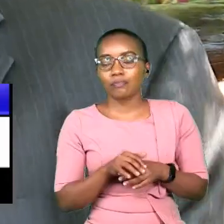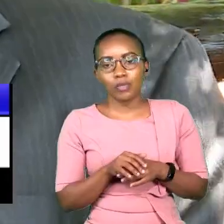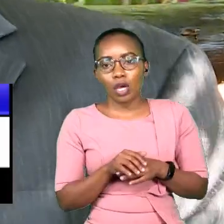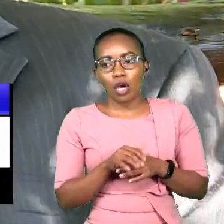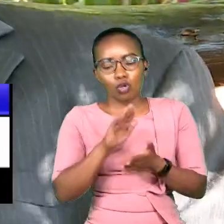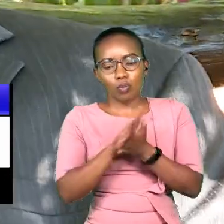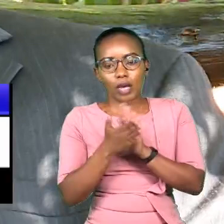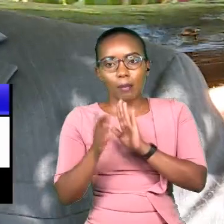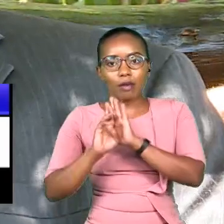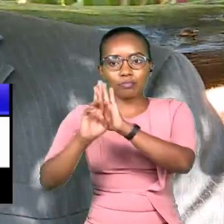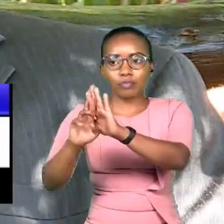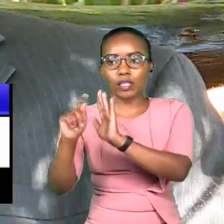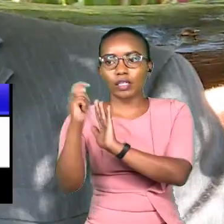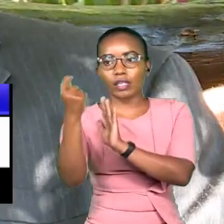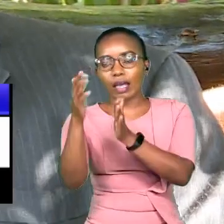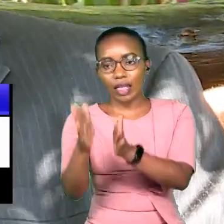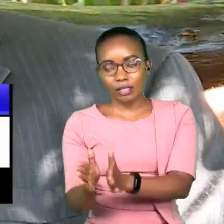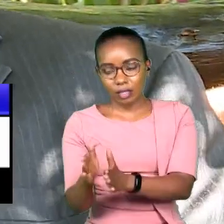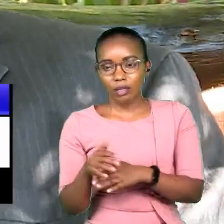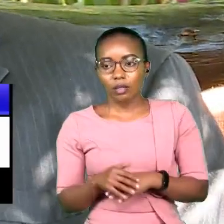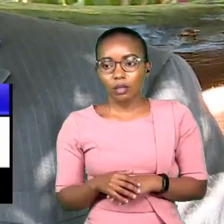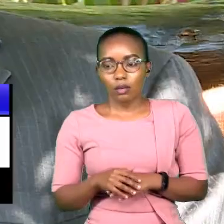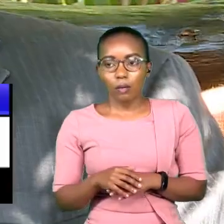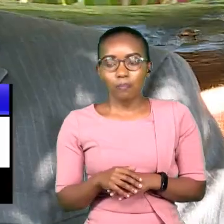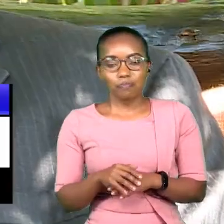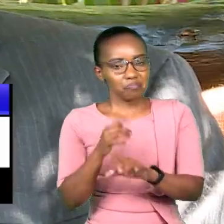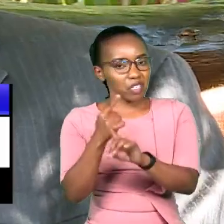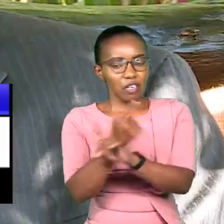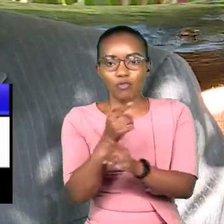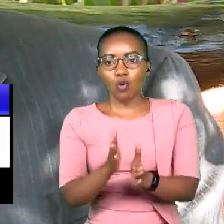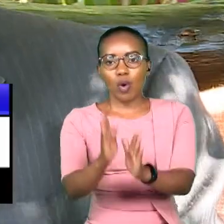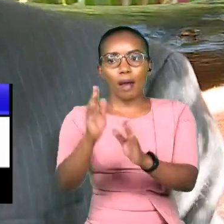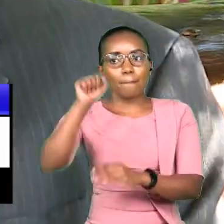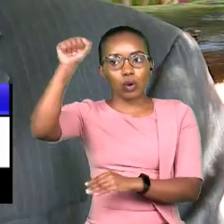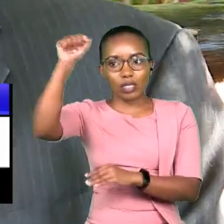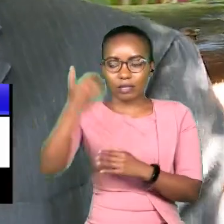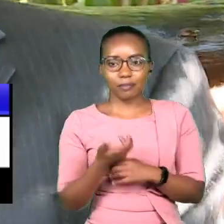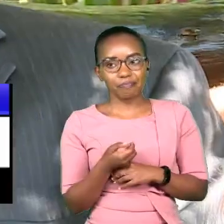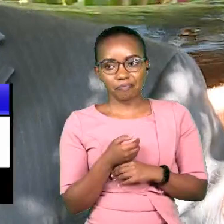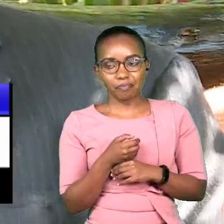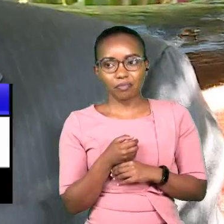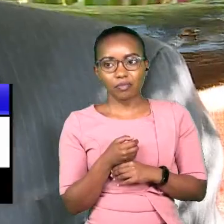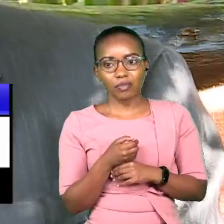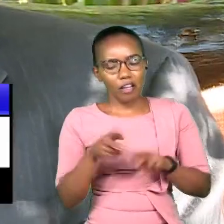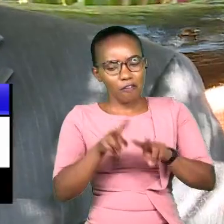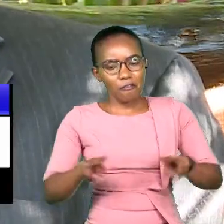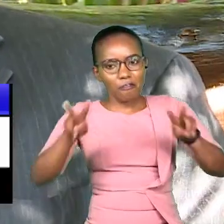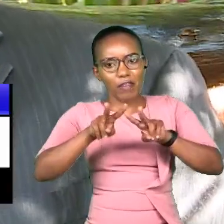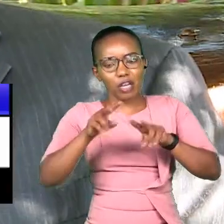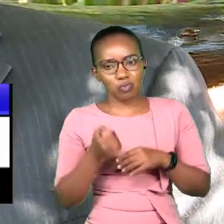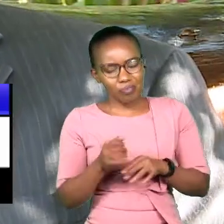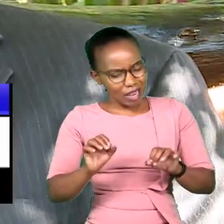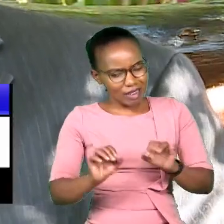For once, Kenyans are going to be treated to a totally different way of doing politics. Clean, you know, value-based. You